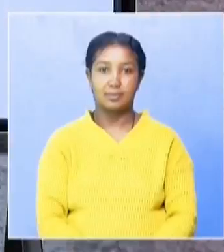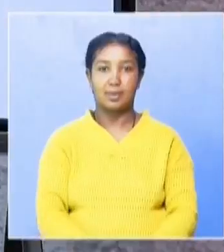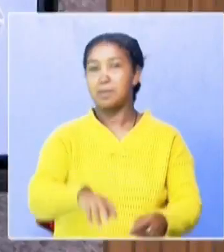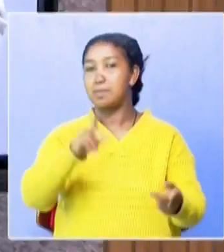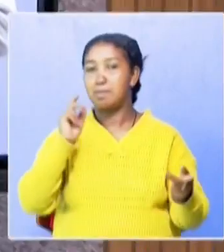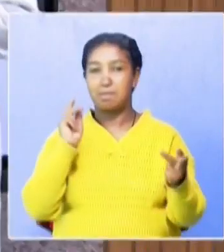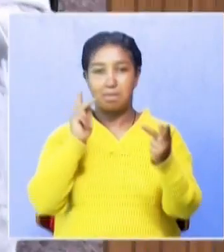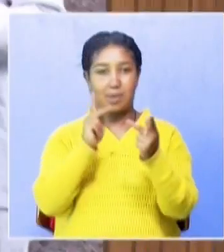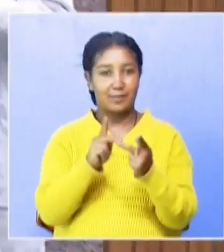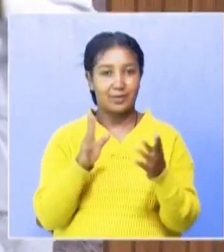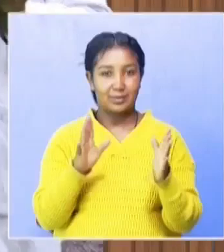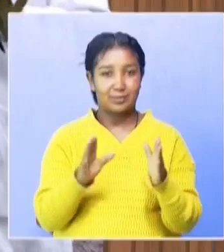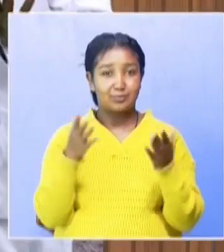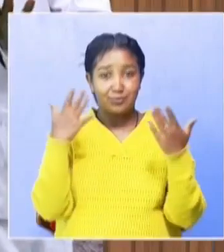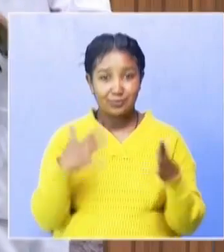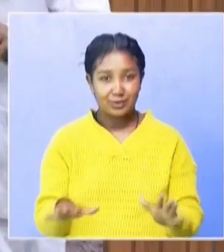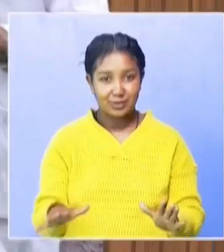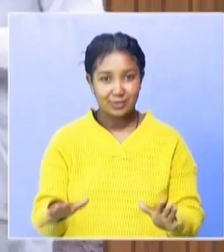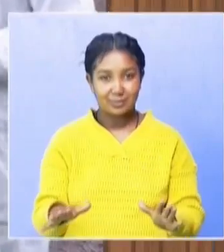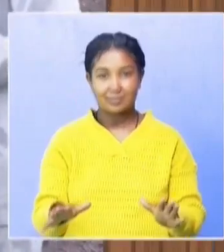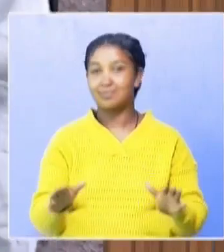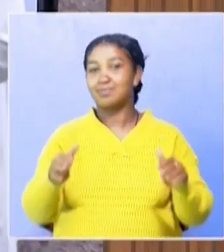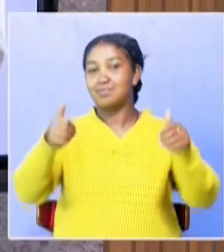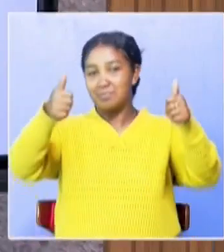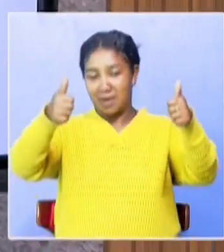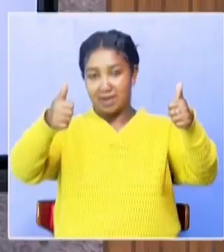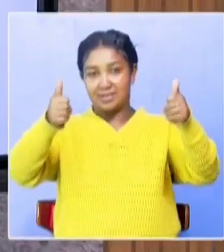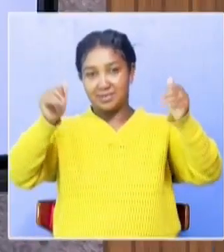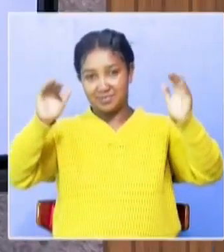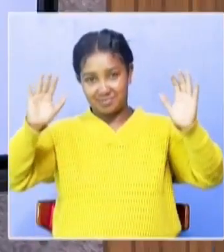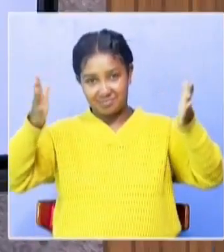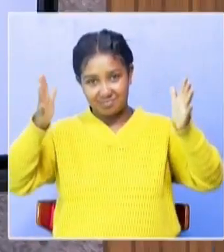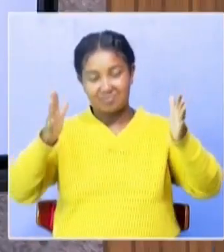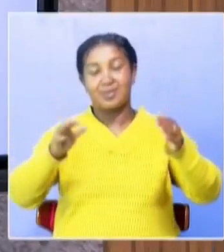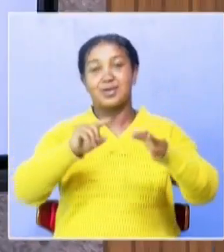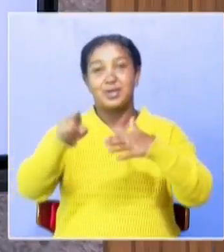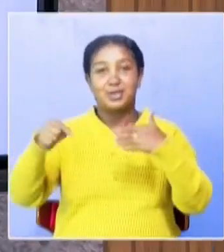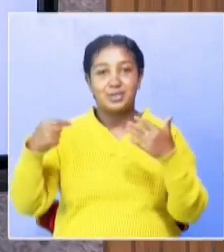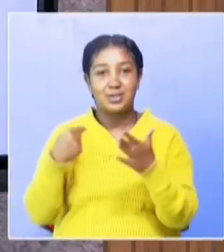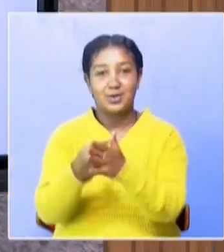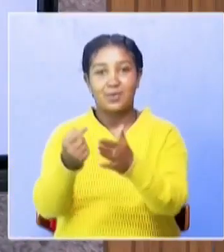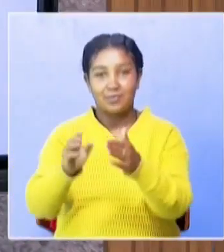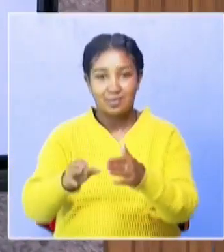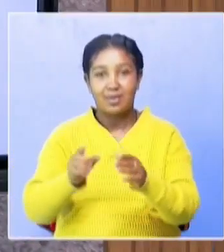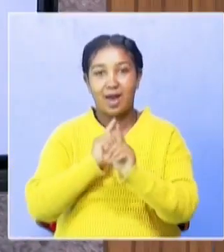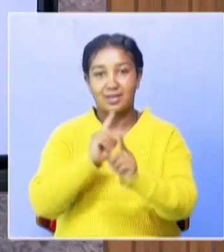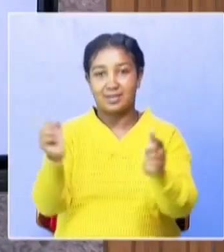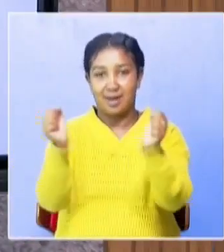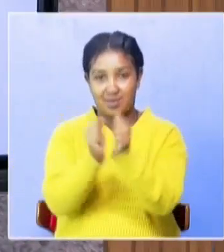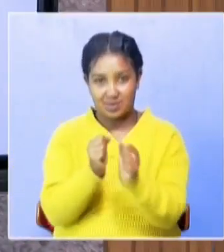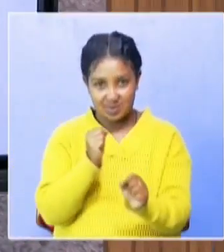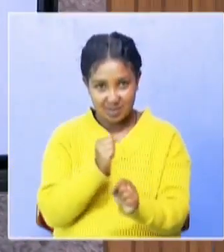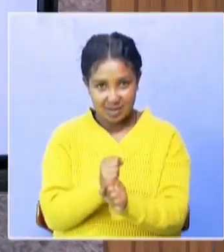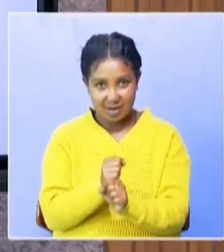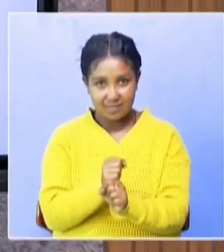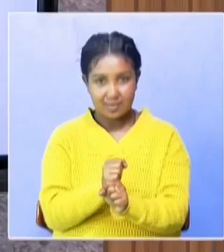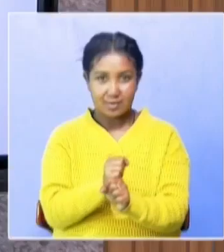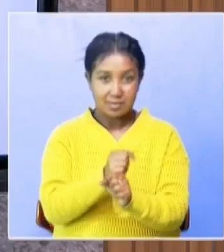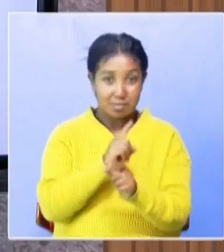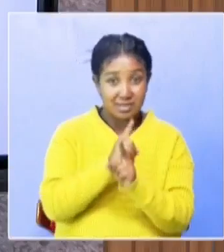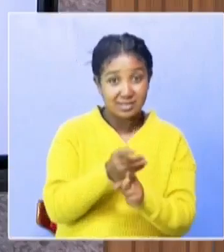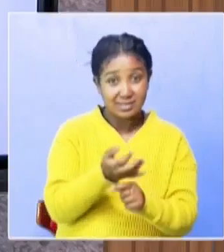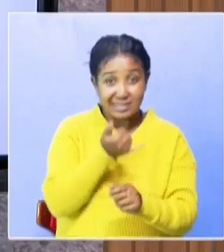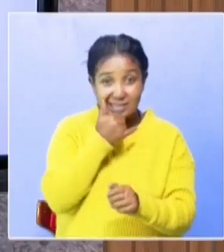Perfect. You did it. Nice. So, let's go to the answer. Check whether you are right or